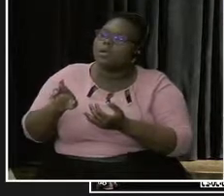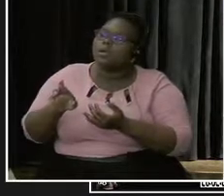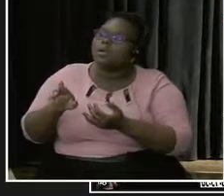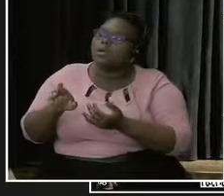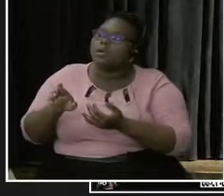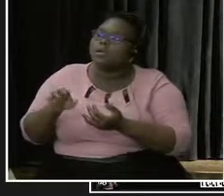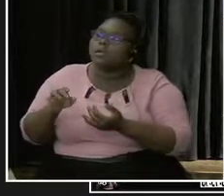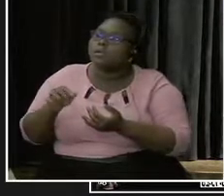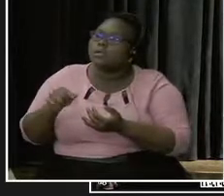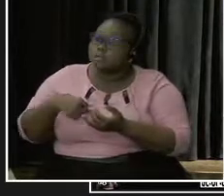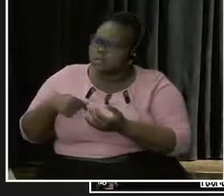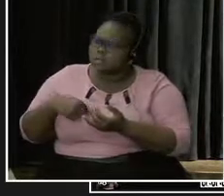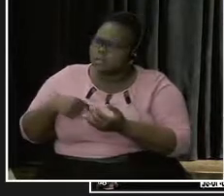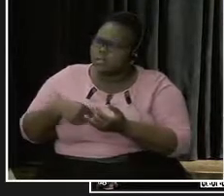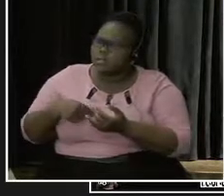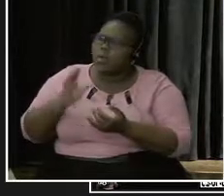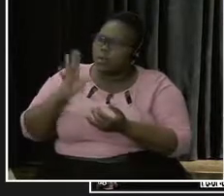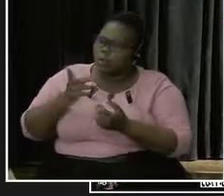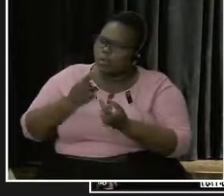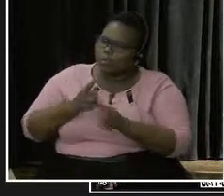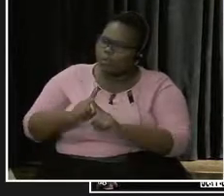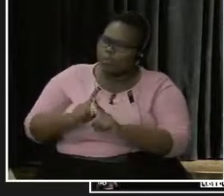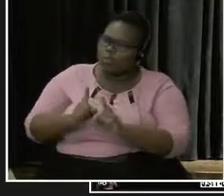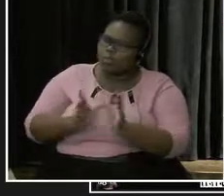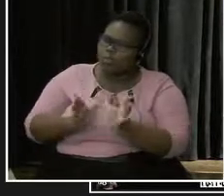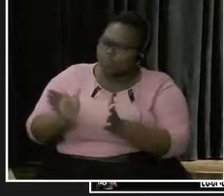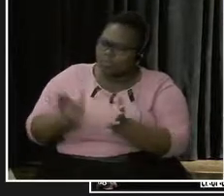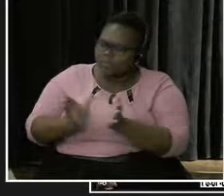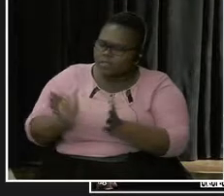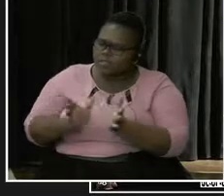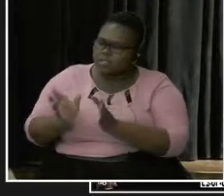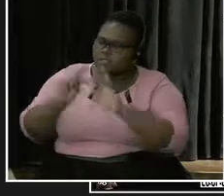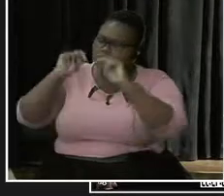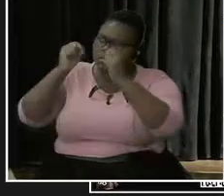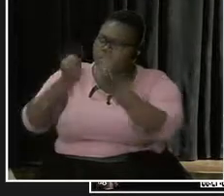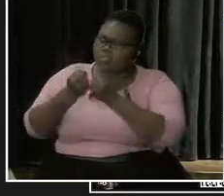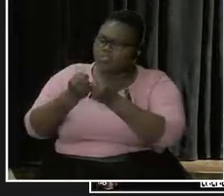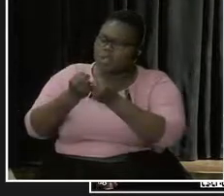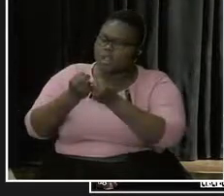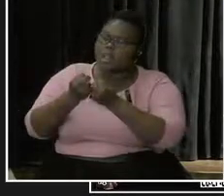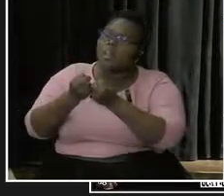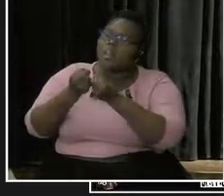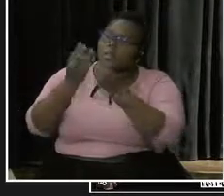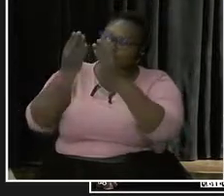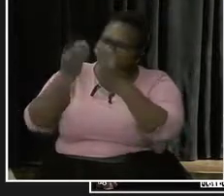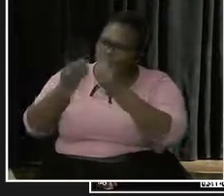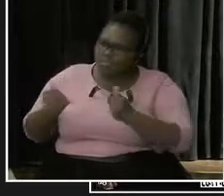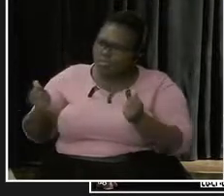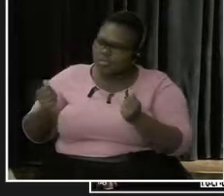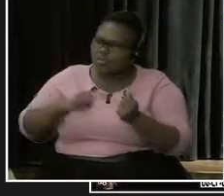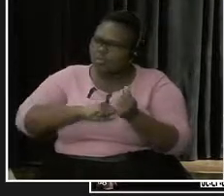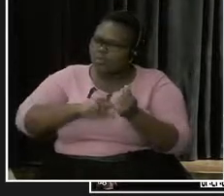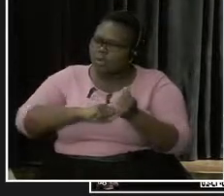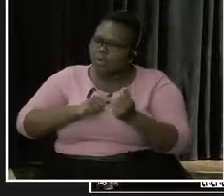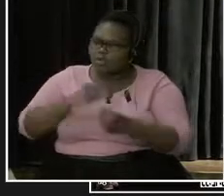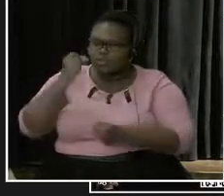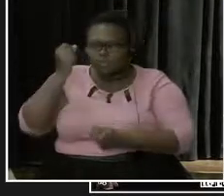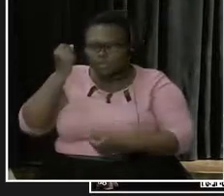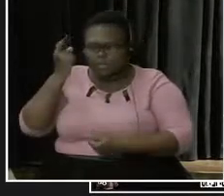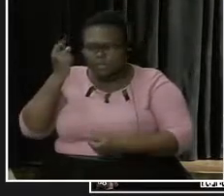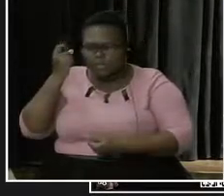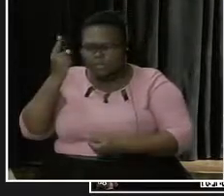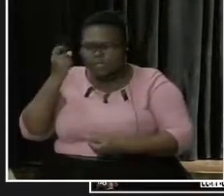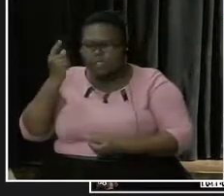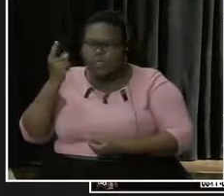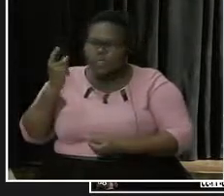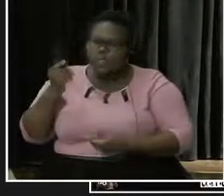facilitated by the National Treasury and the President to establish and understand the methodology index being developed and